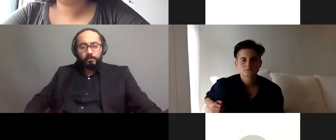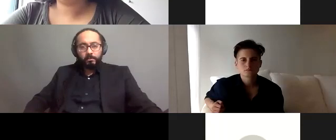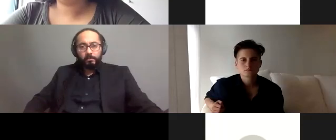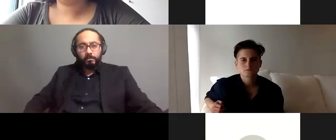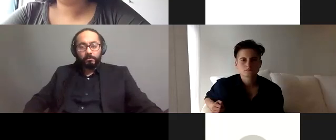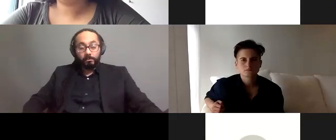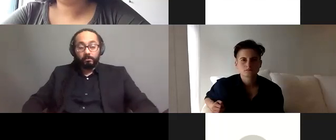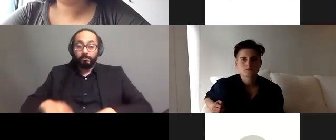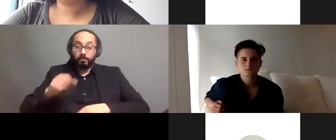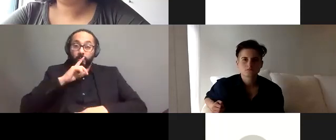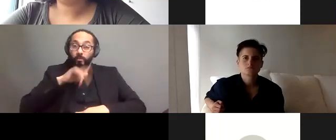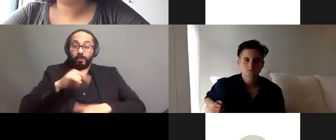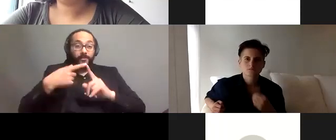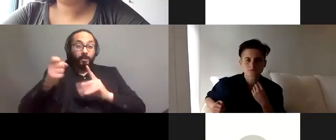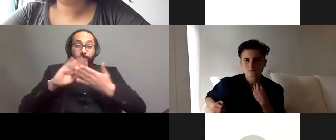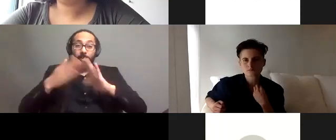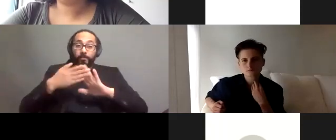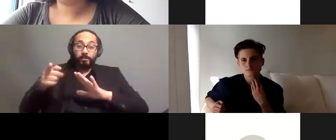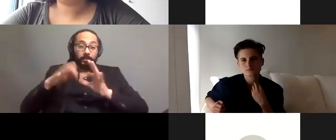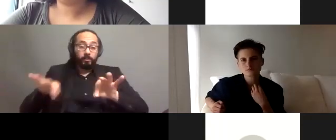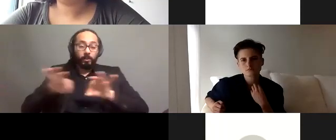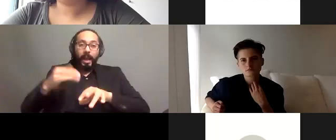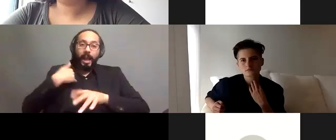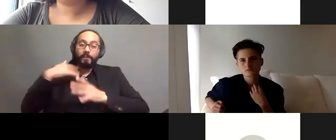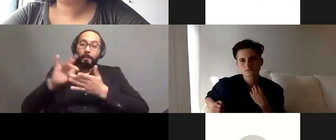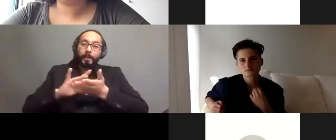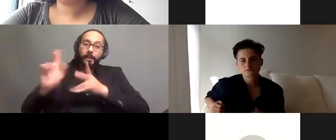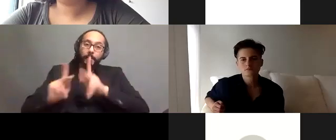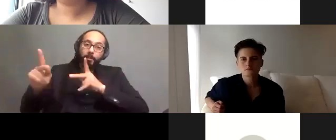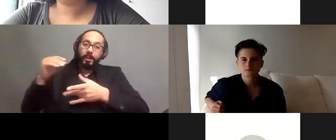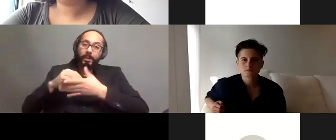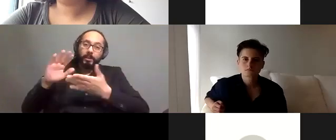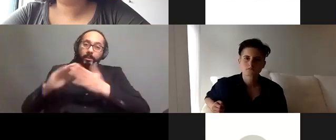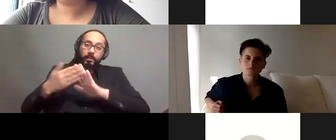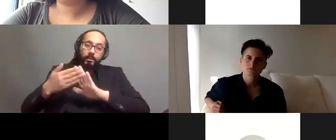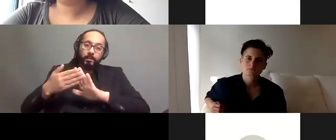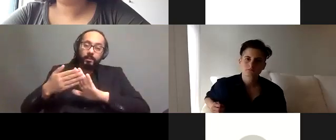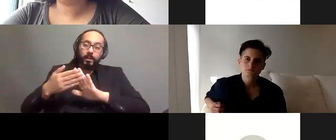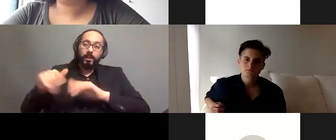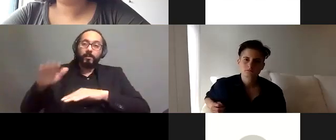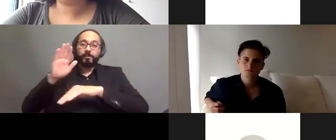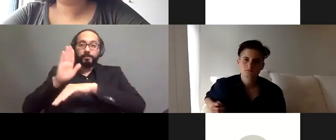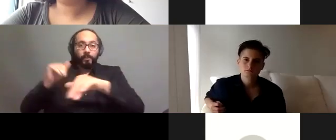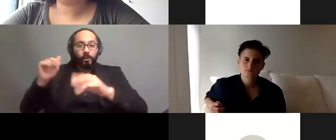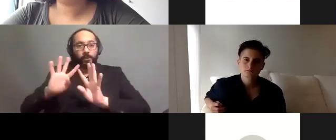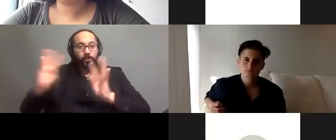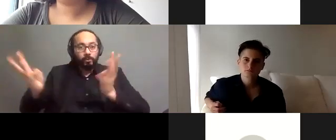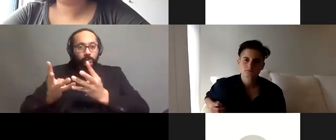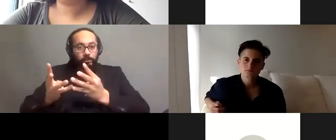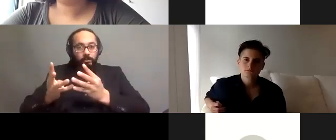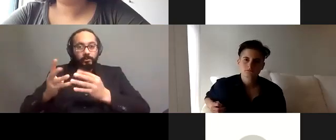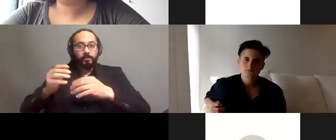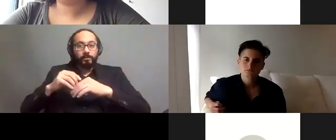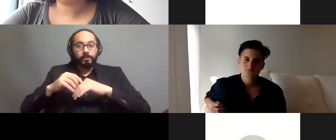in their communities. They worked with the medicine people, but the medicine people brought in the community. They called in the circle. Everything.